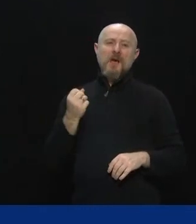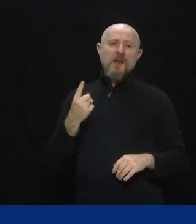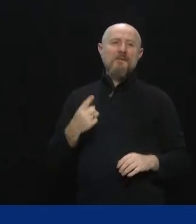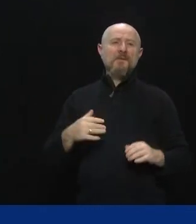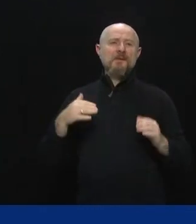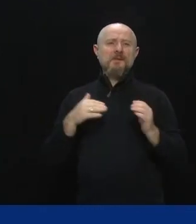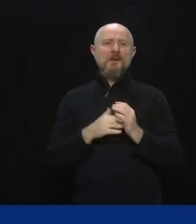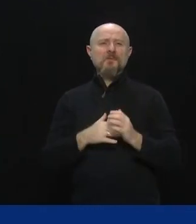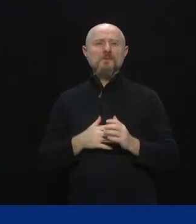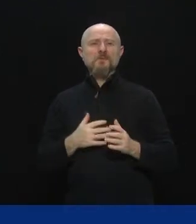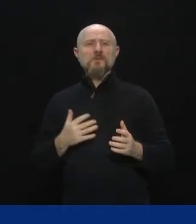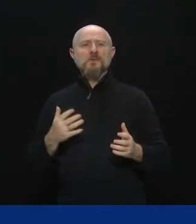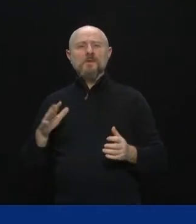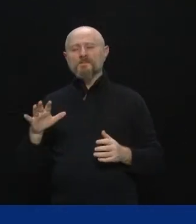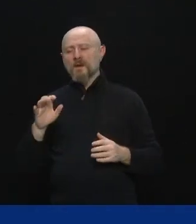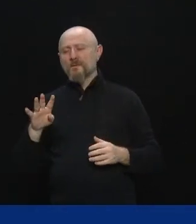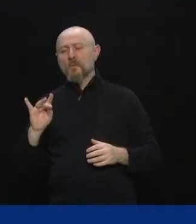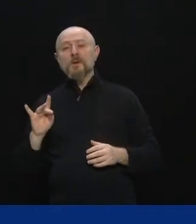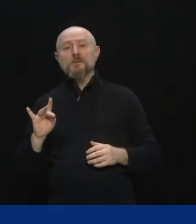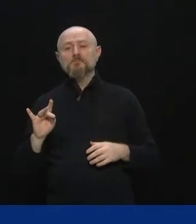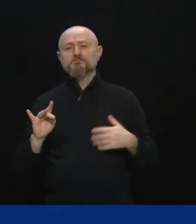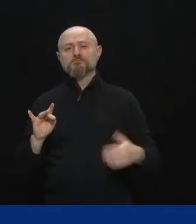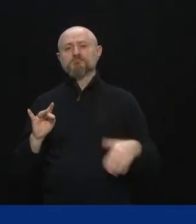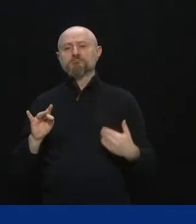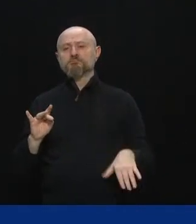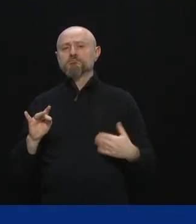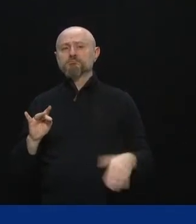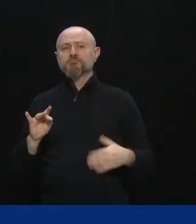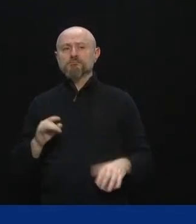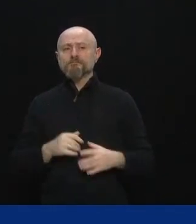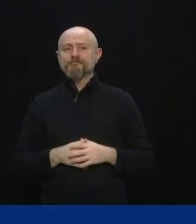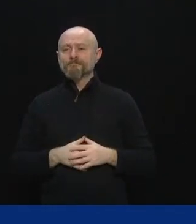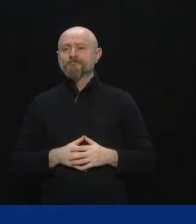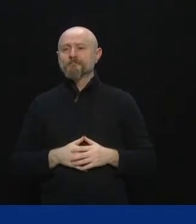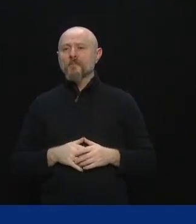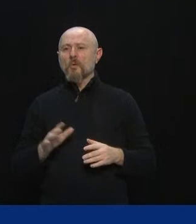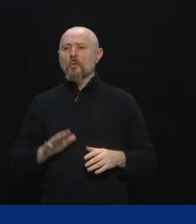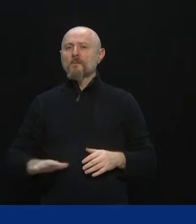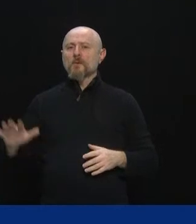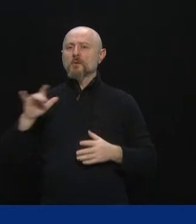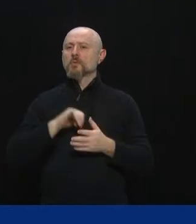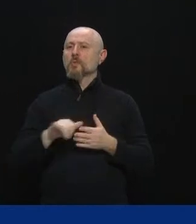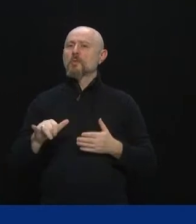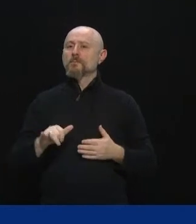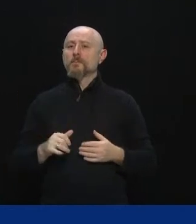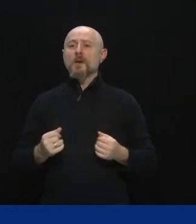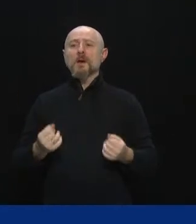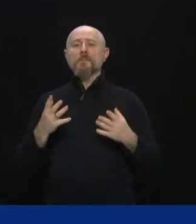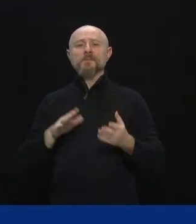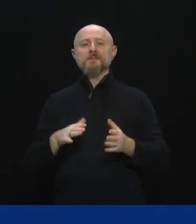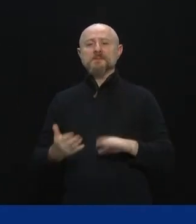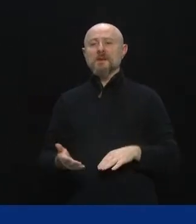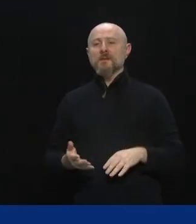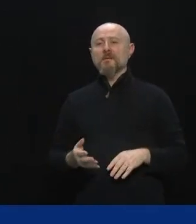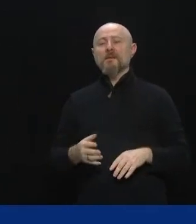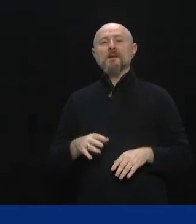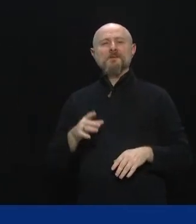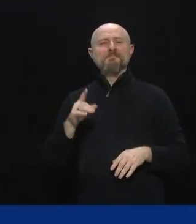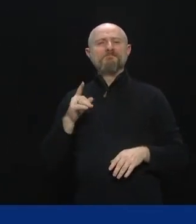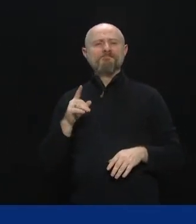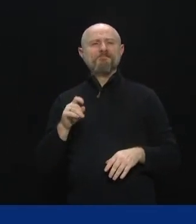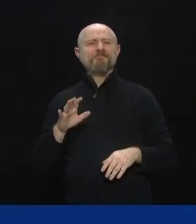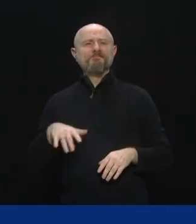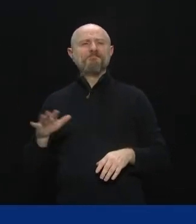11,548 people in the hospital for COVID. Statewide deaths continue to rise, 155 people we lost